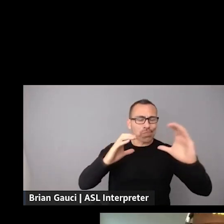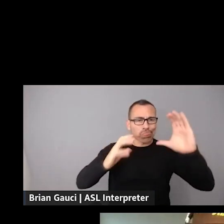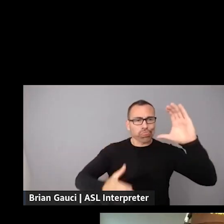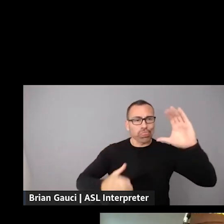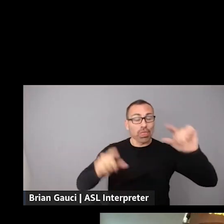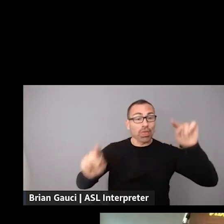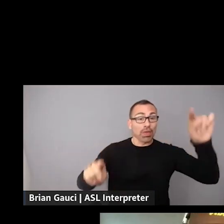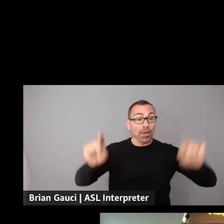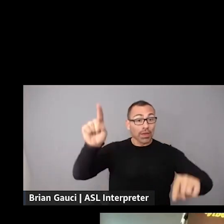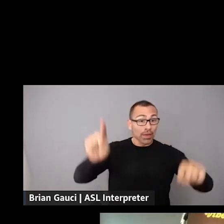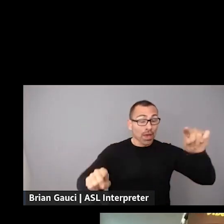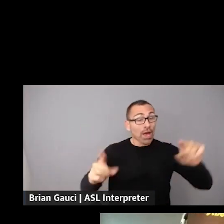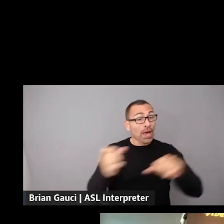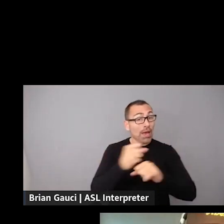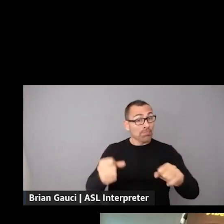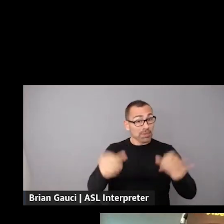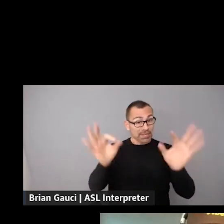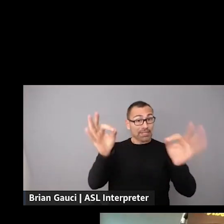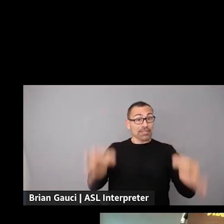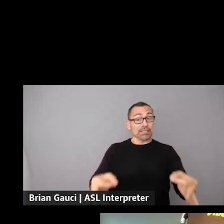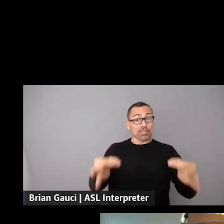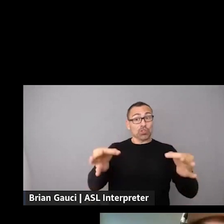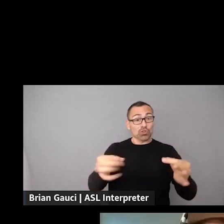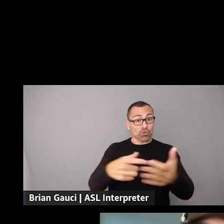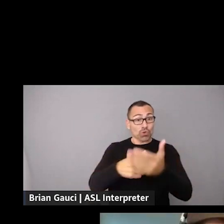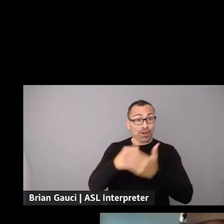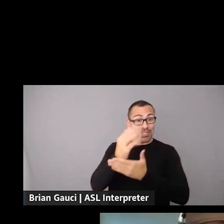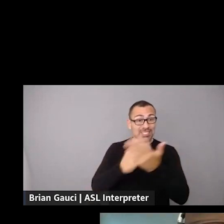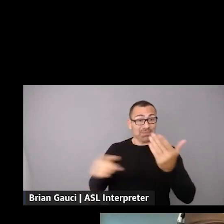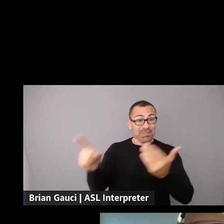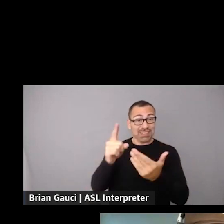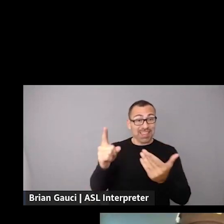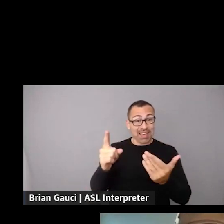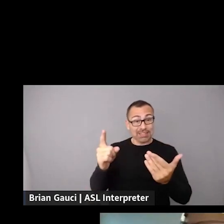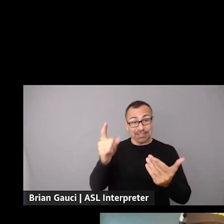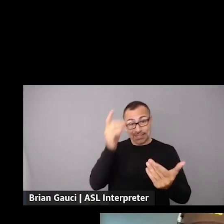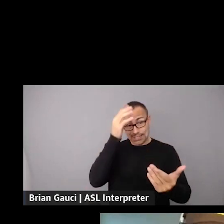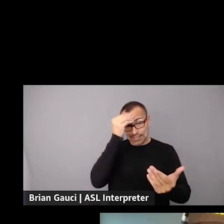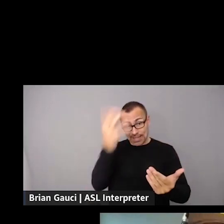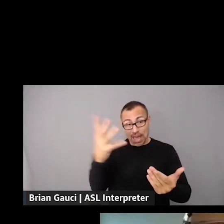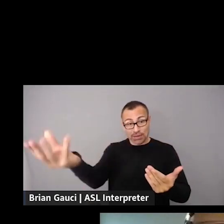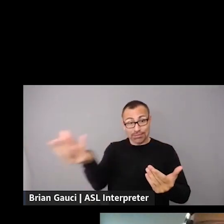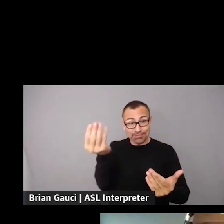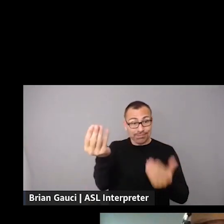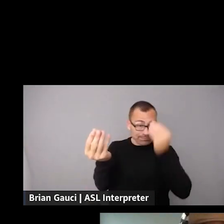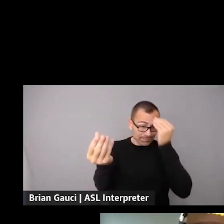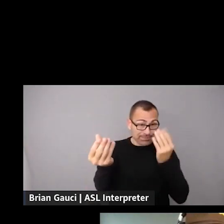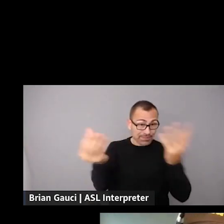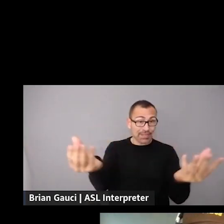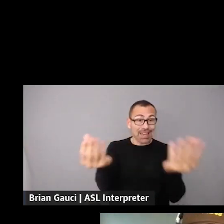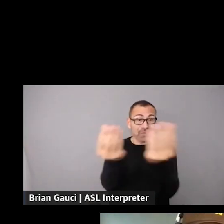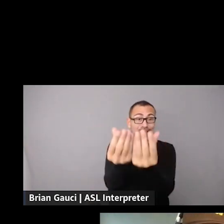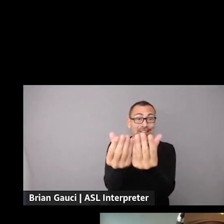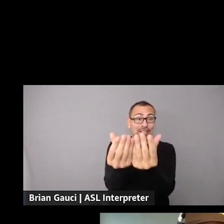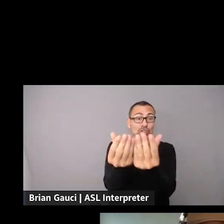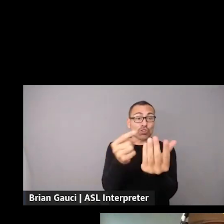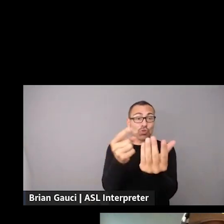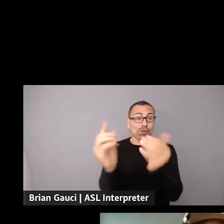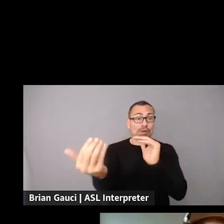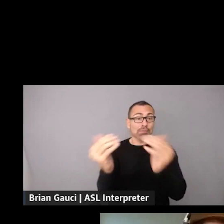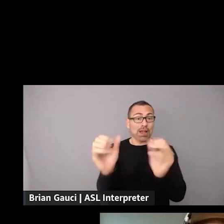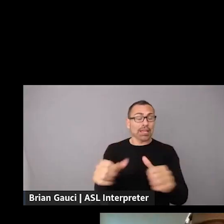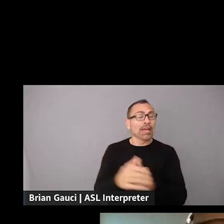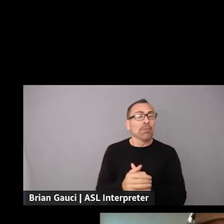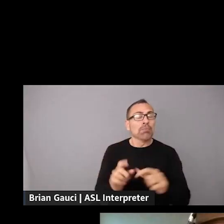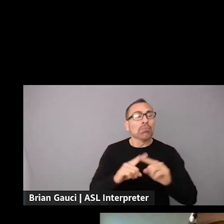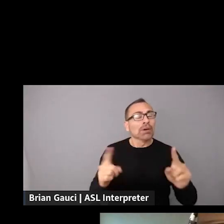takes some of that contextual data, like being next to, and they're not in these disparate systems. Well, so bringing